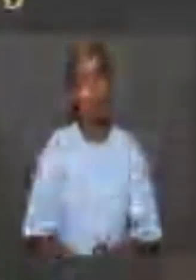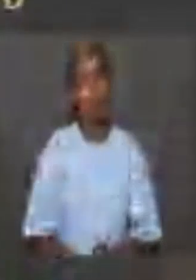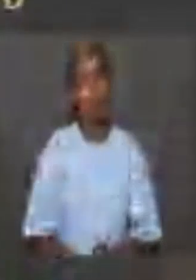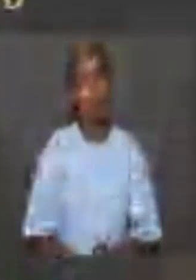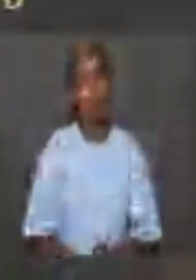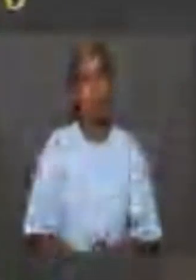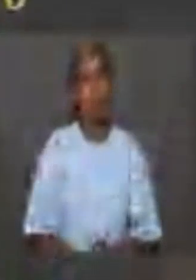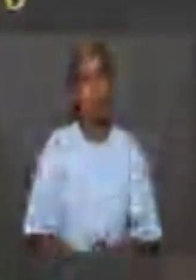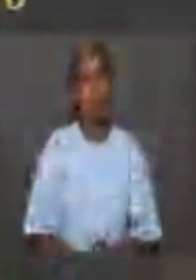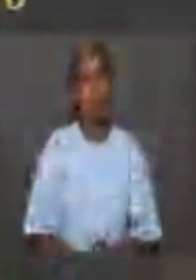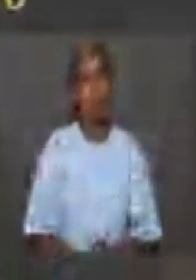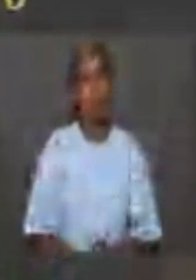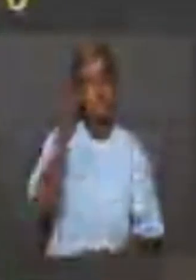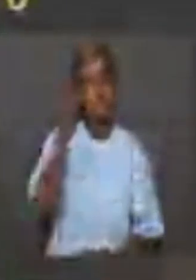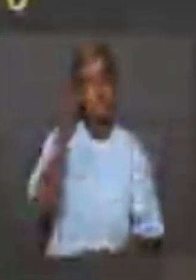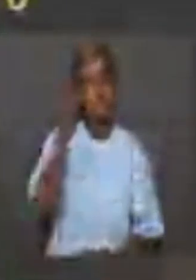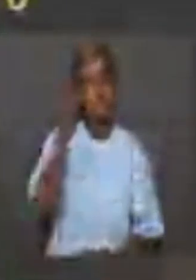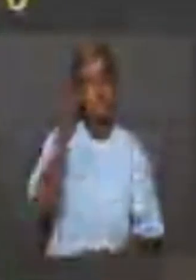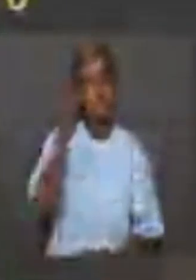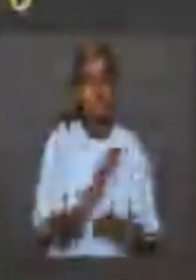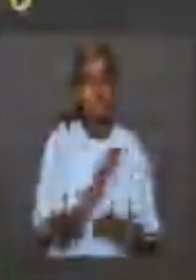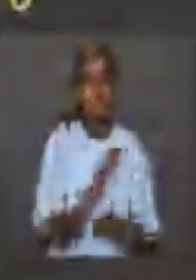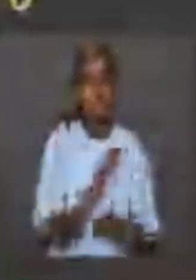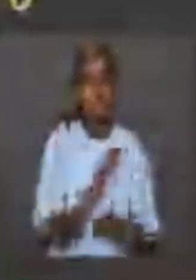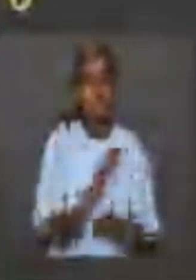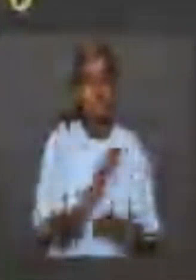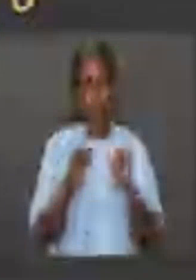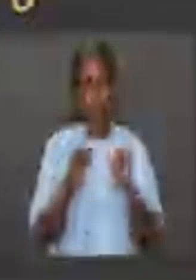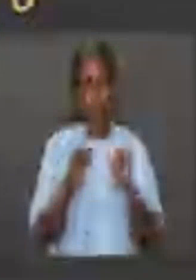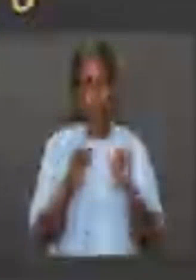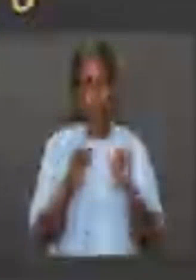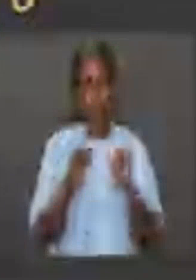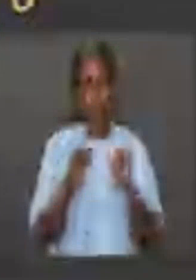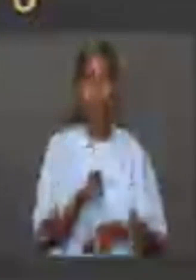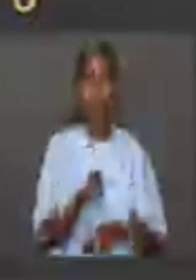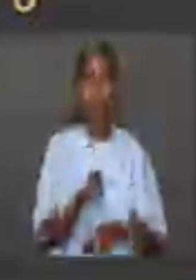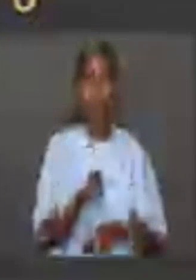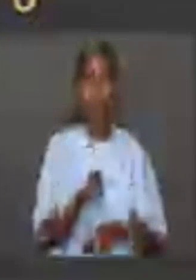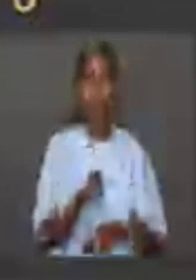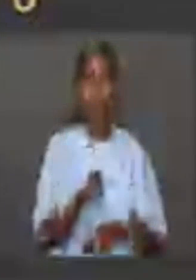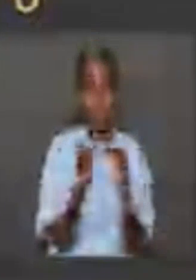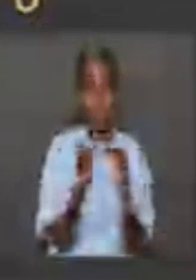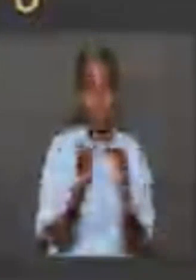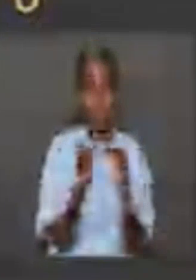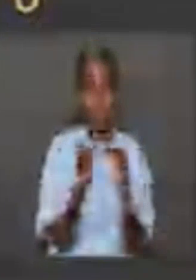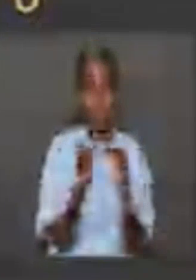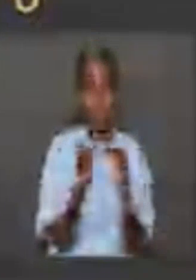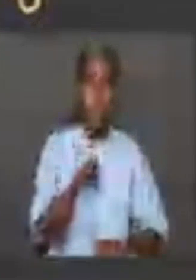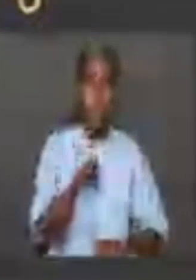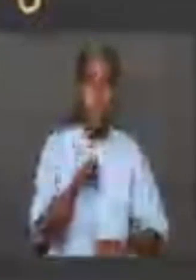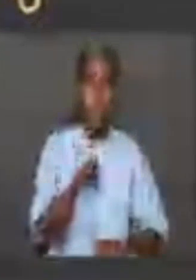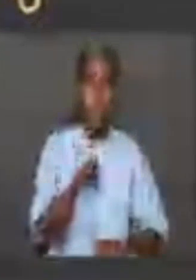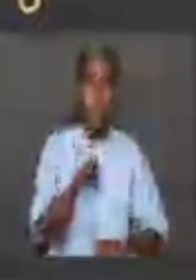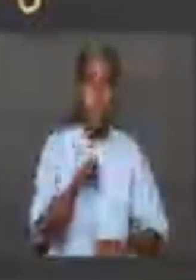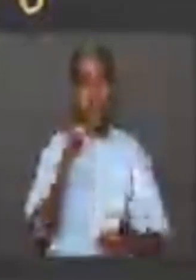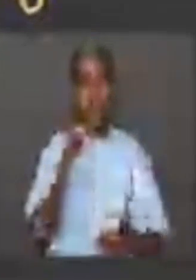Consider the function f of x equals x minus